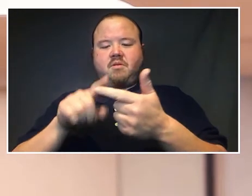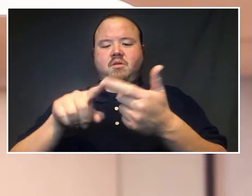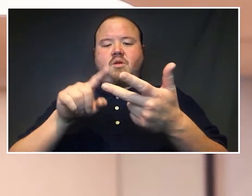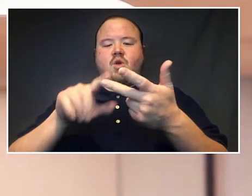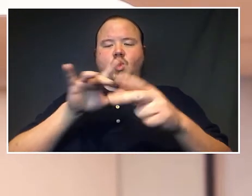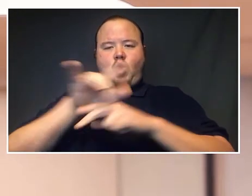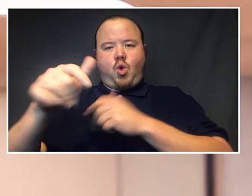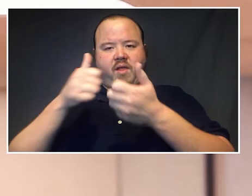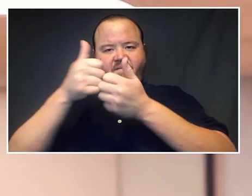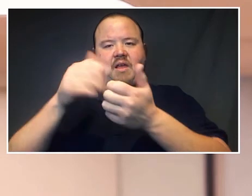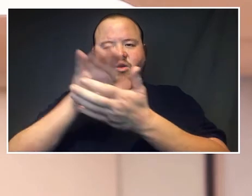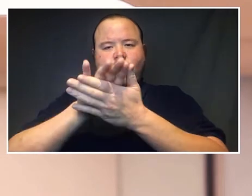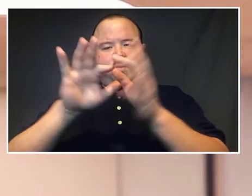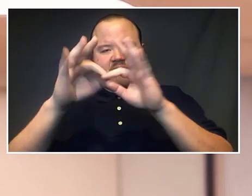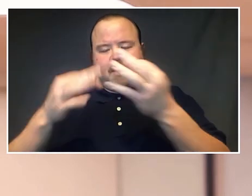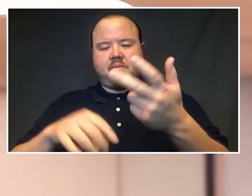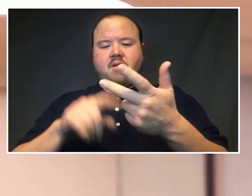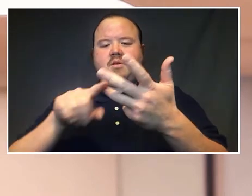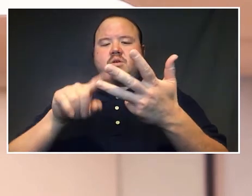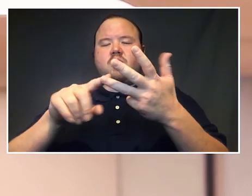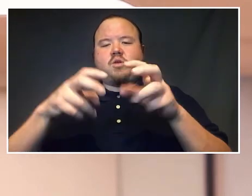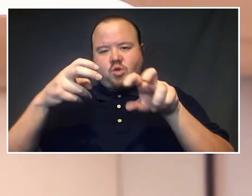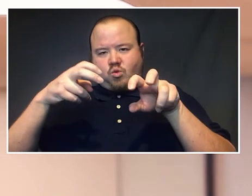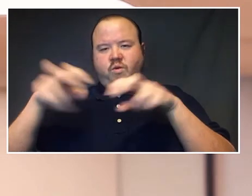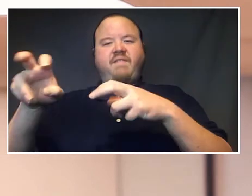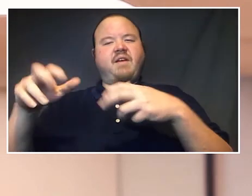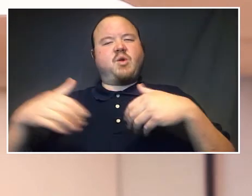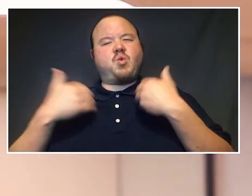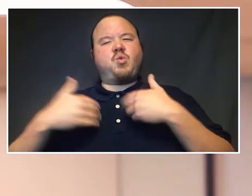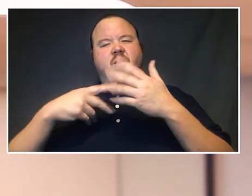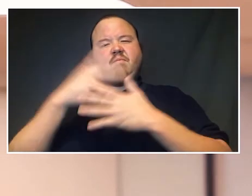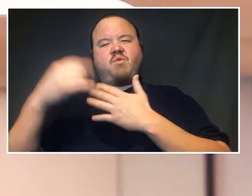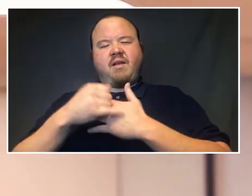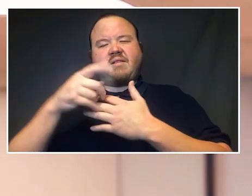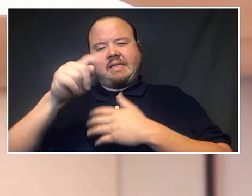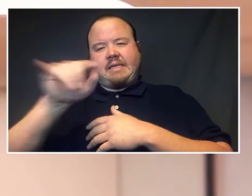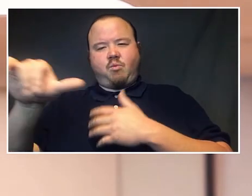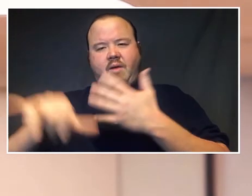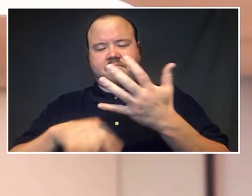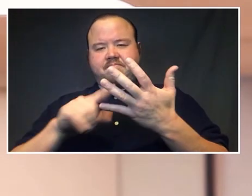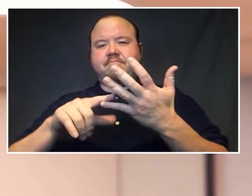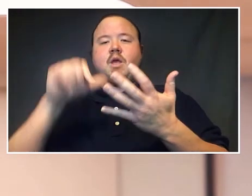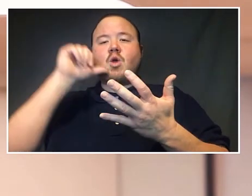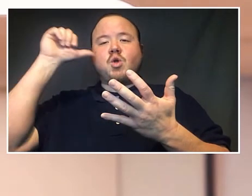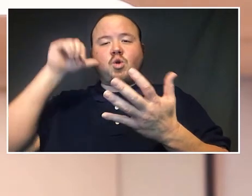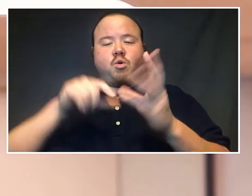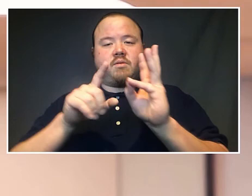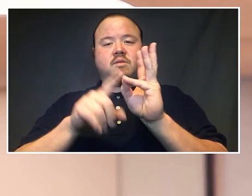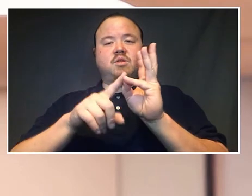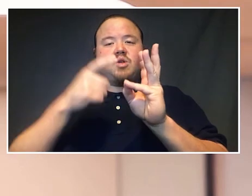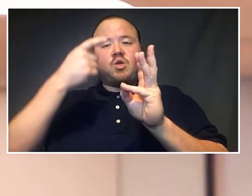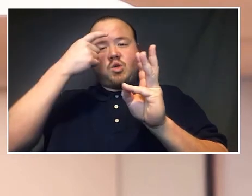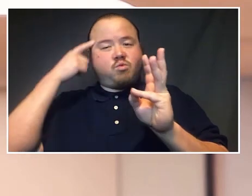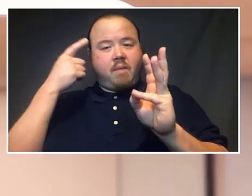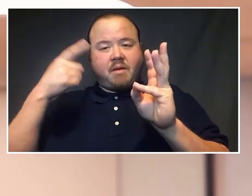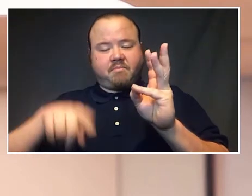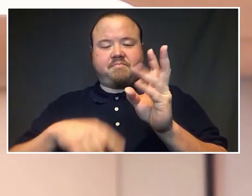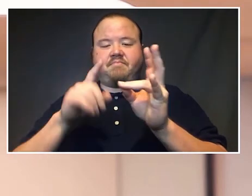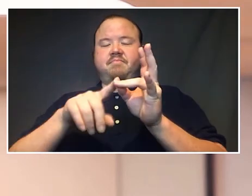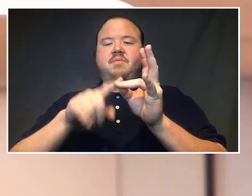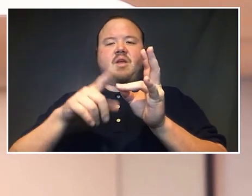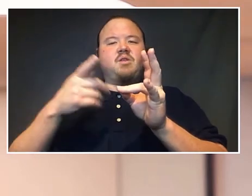for families and schools, the Transition Age Youth Project, first onset for older adults, trauma-exposed services, and underserved